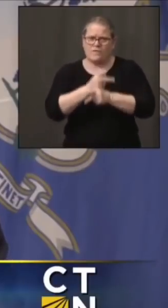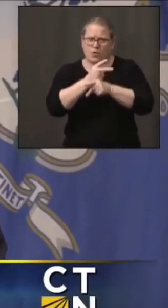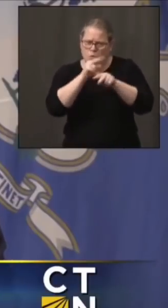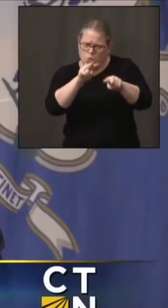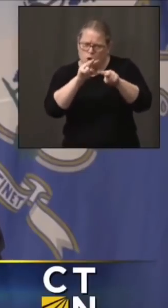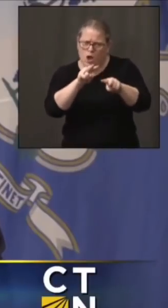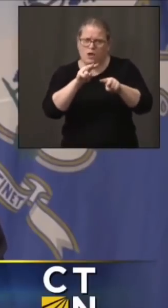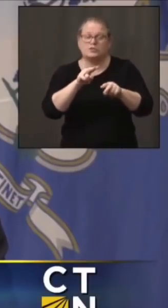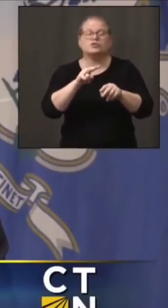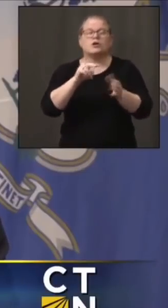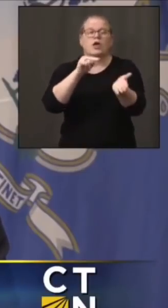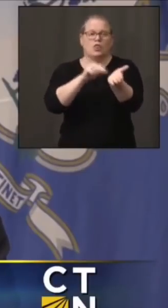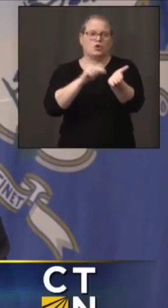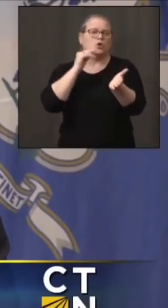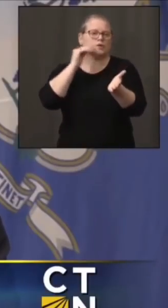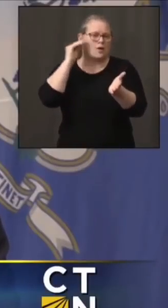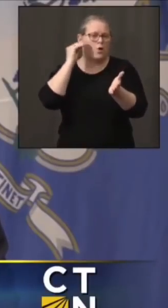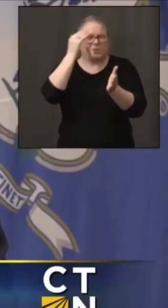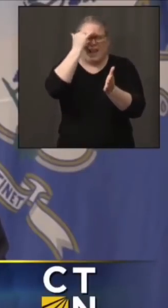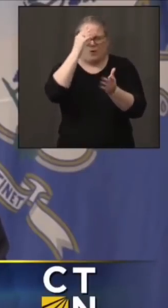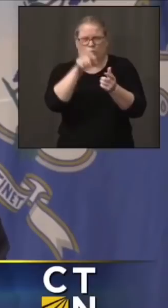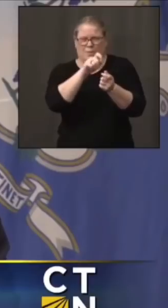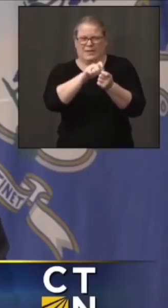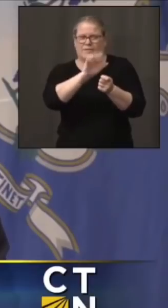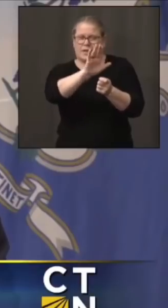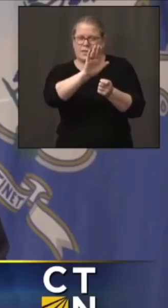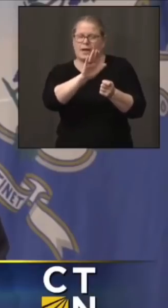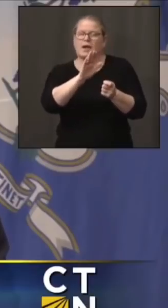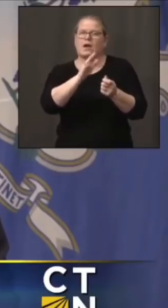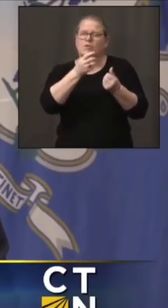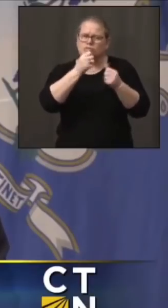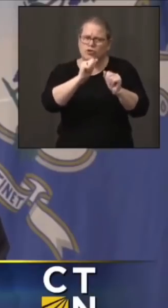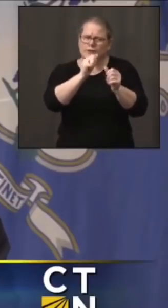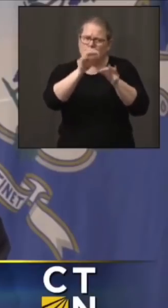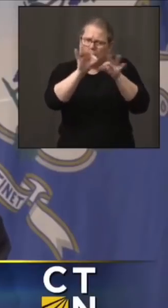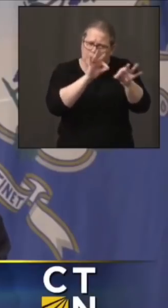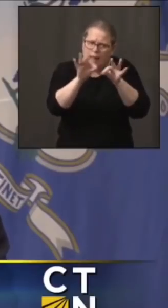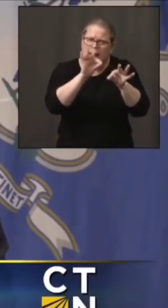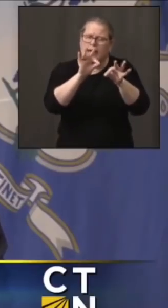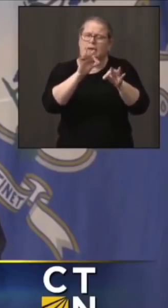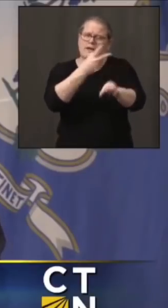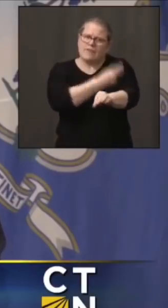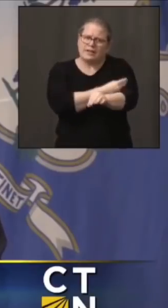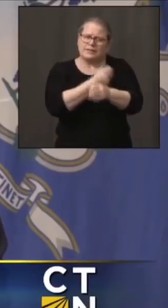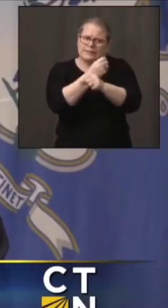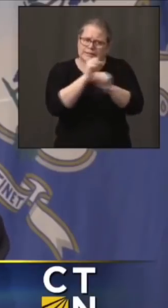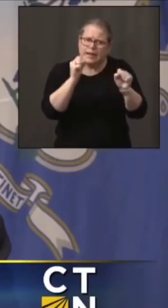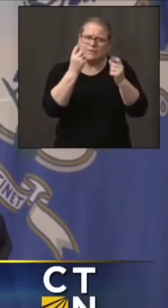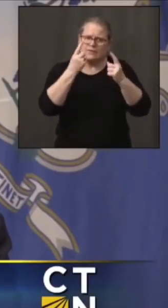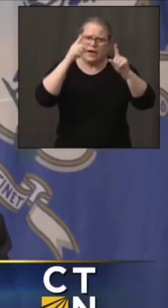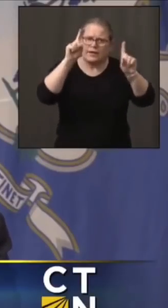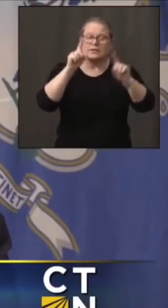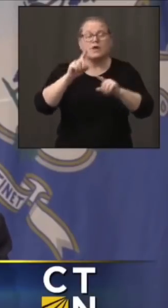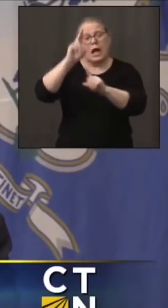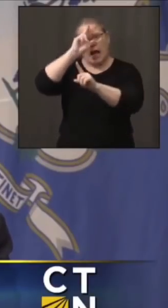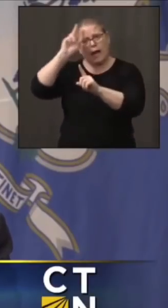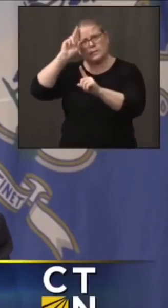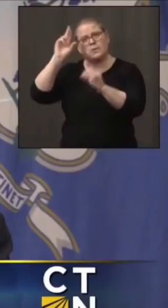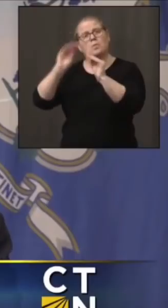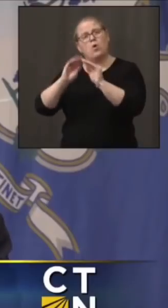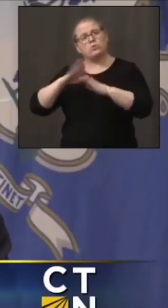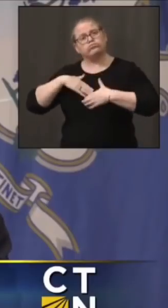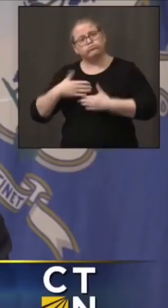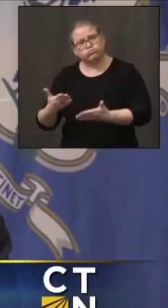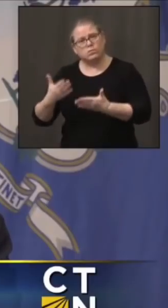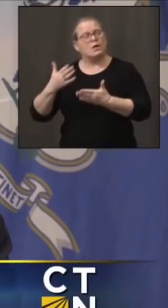to the nurses there in terms of the safety and the efficacy of the vaccine. I think we're doing better at the hospitals, but I don't have